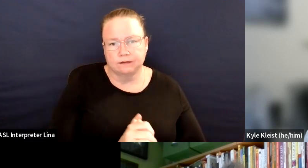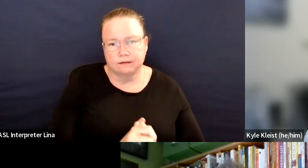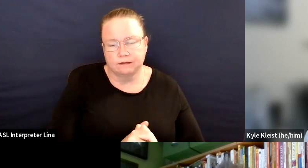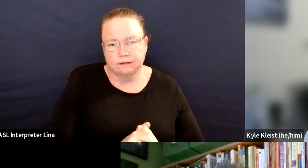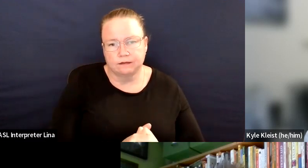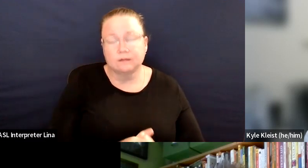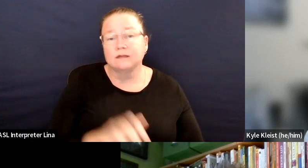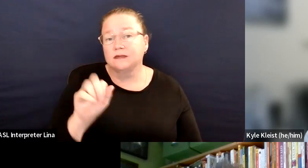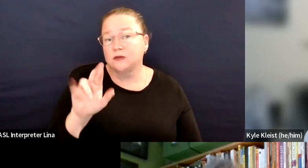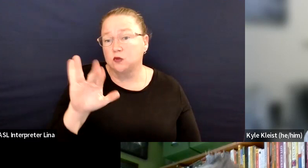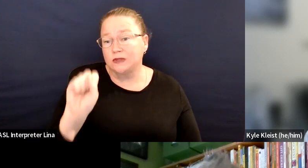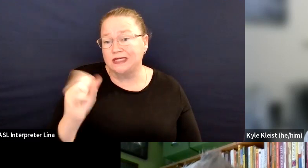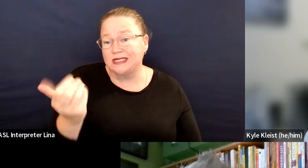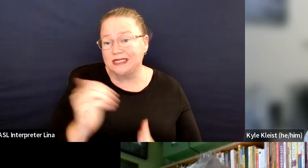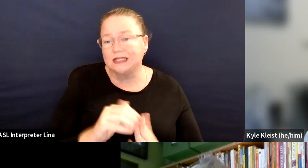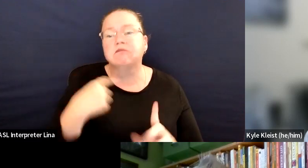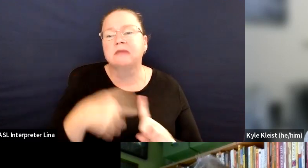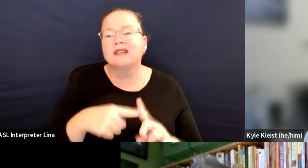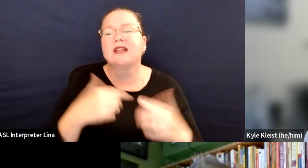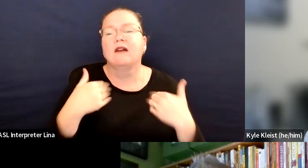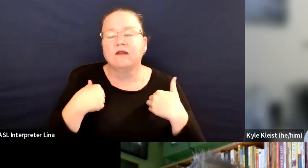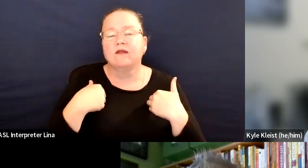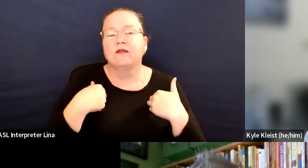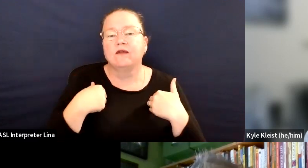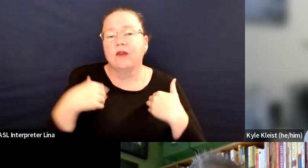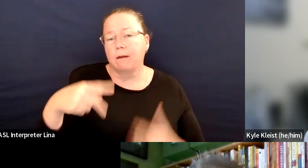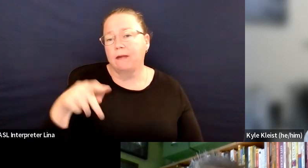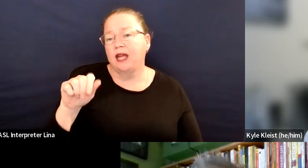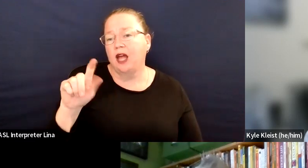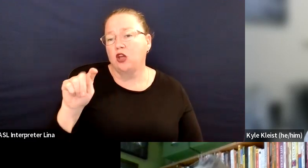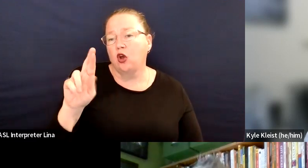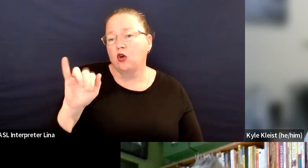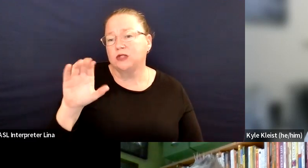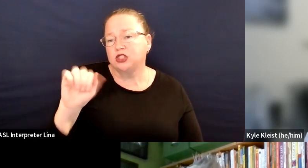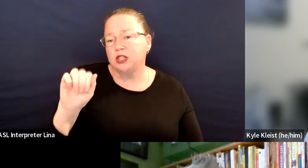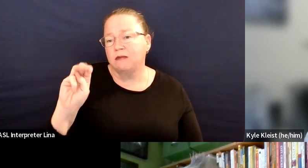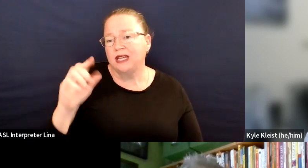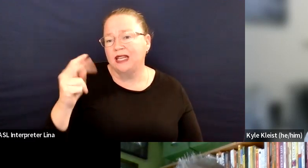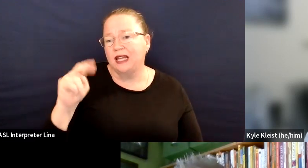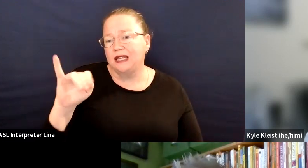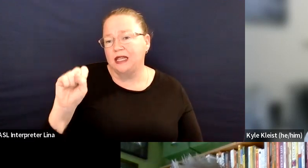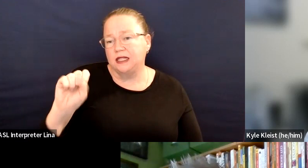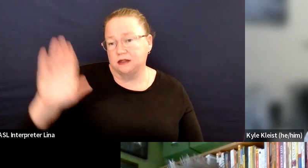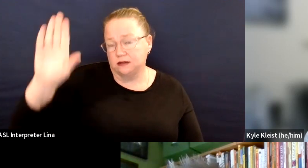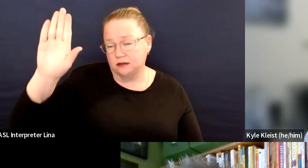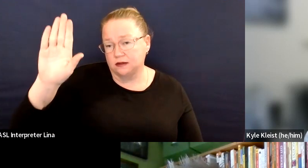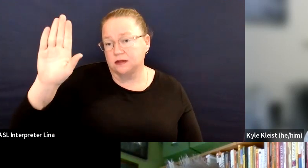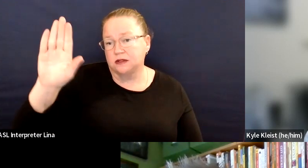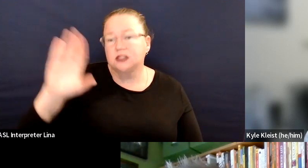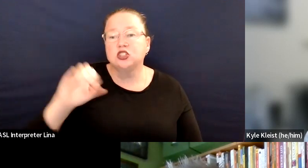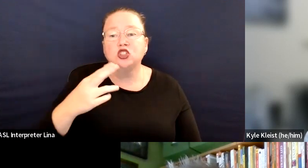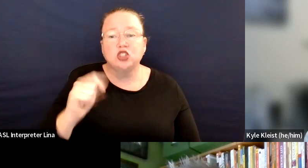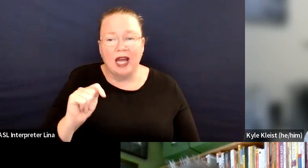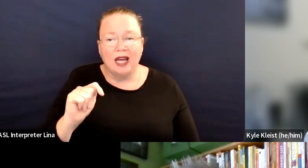This is Arias again. We also have Patricia McGinnis. with a hand up, and then in the chat